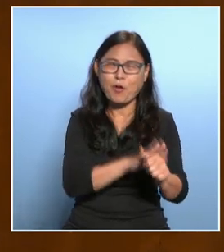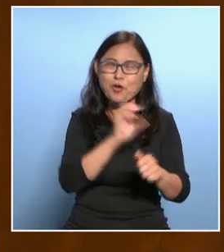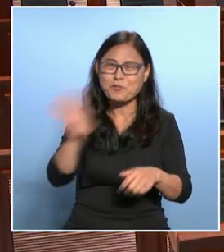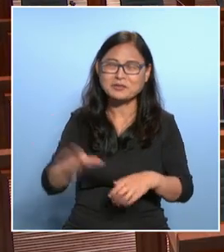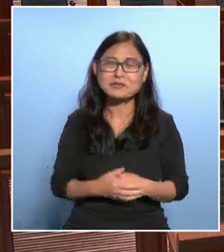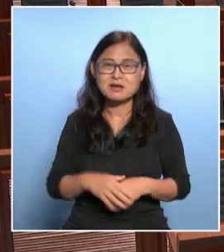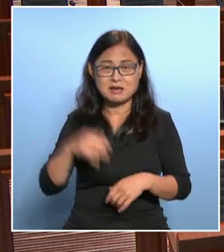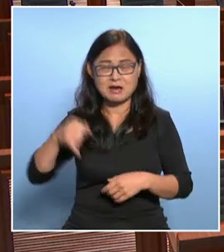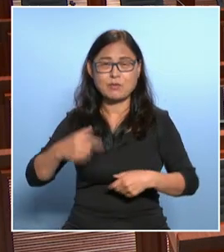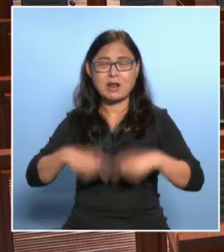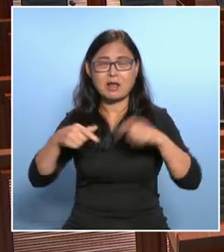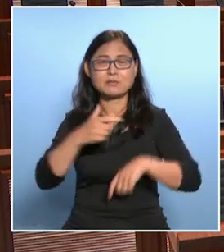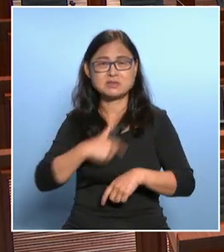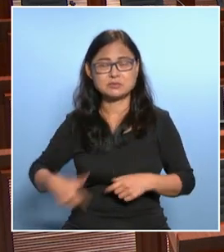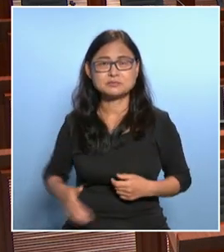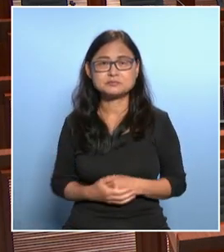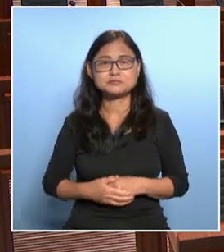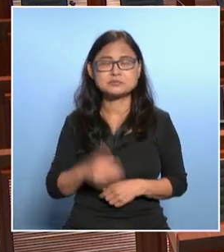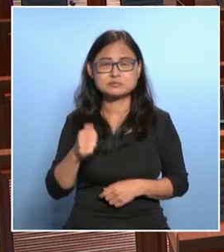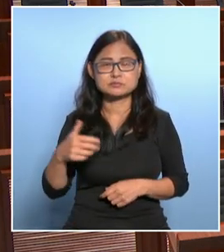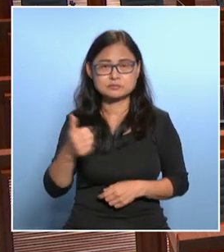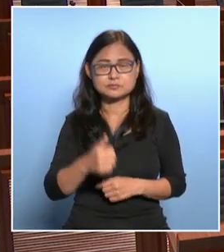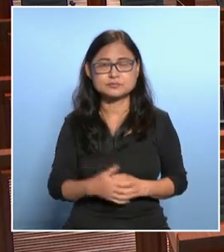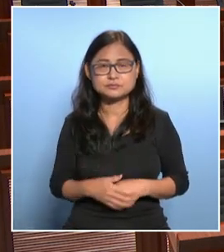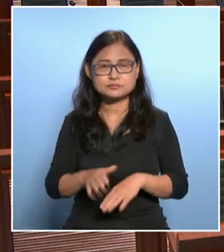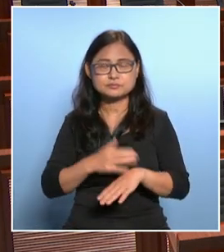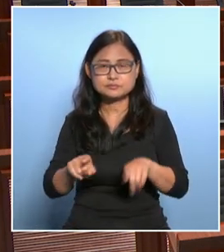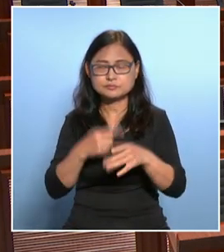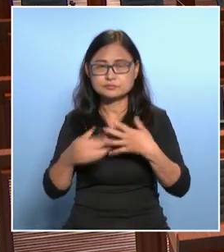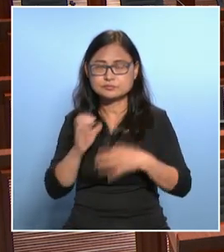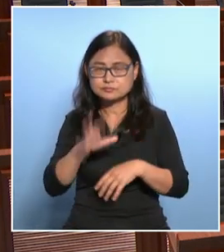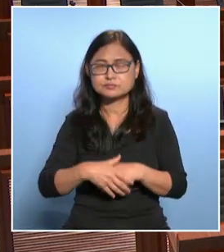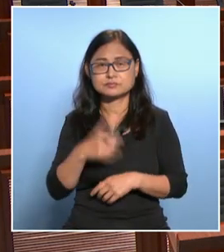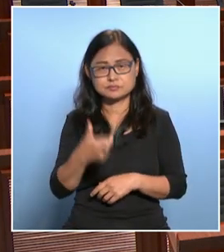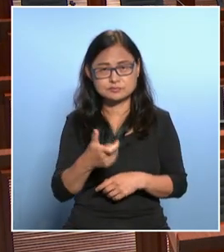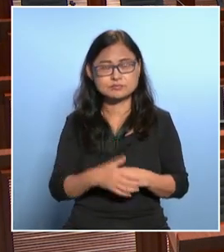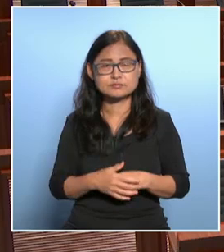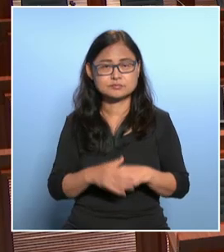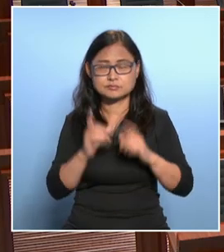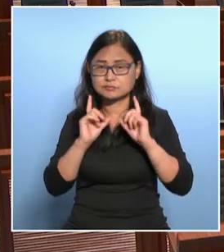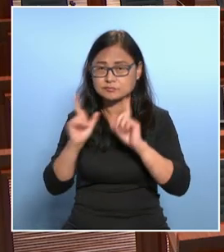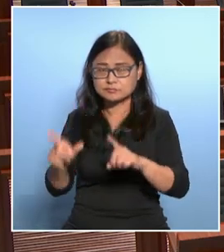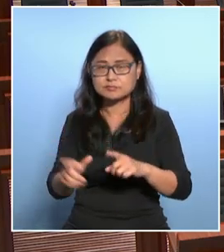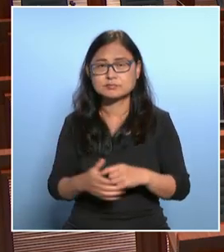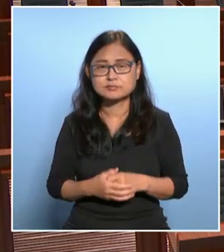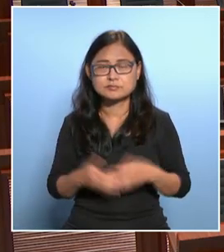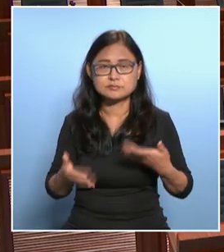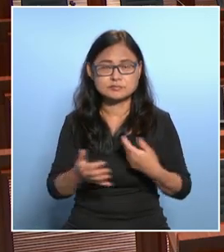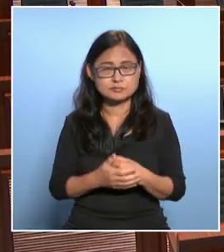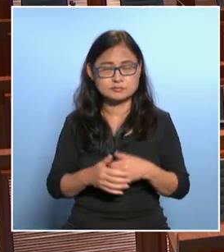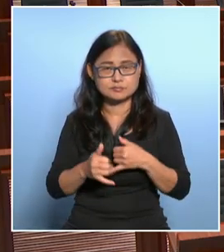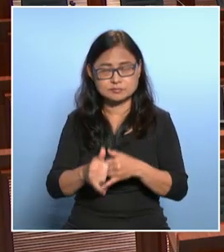reflect that or relate this message to the relevant authority? Thank you. Next, Dr. David